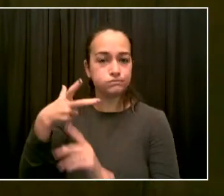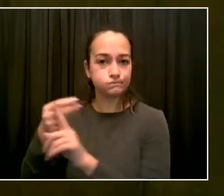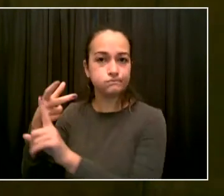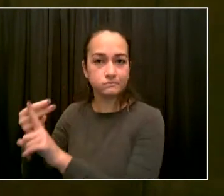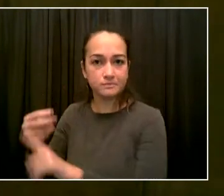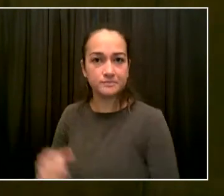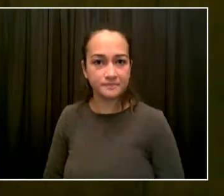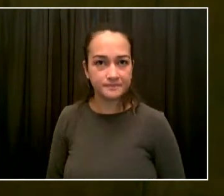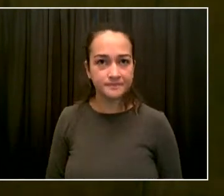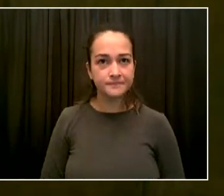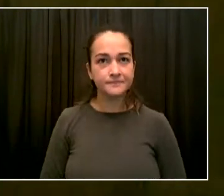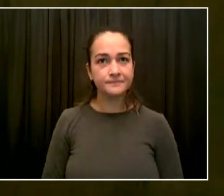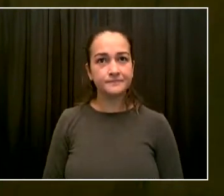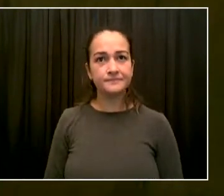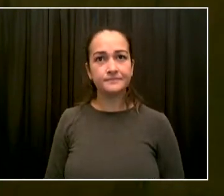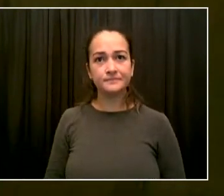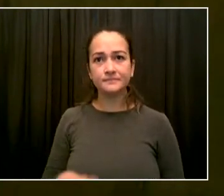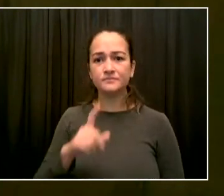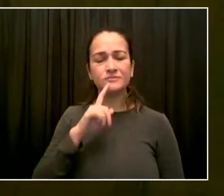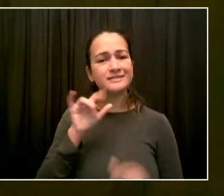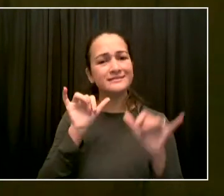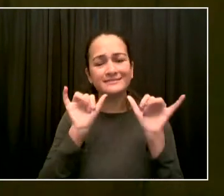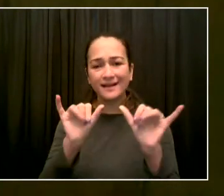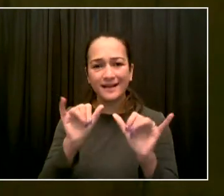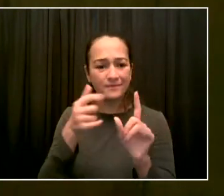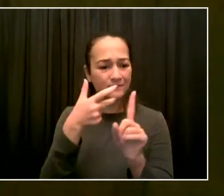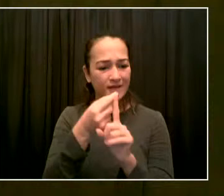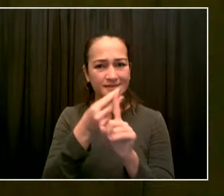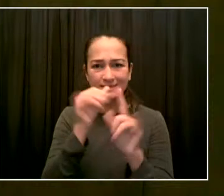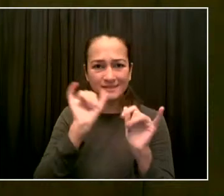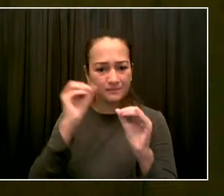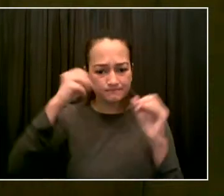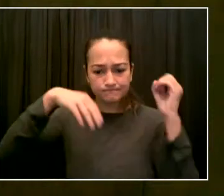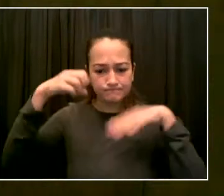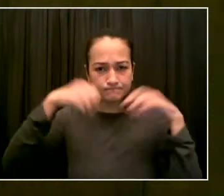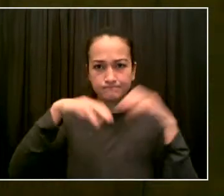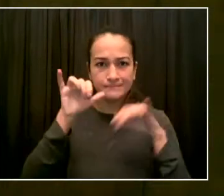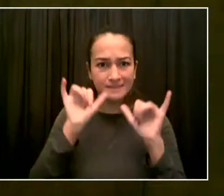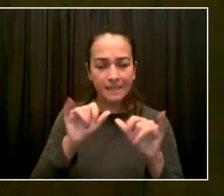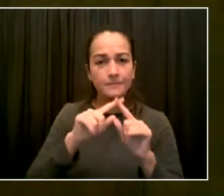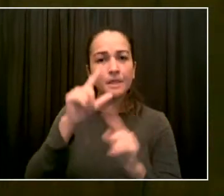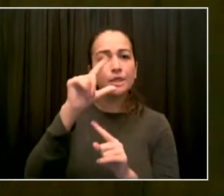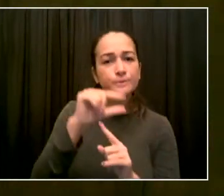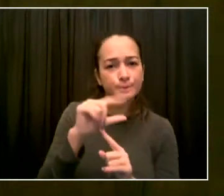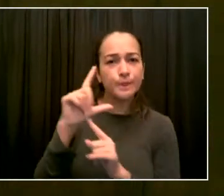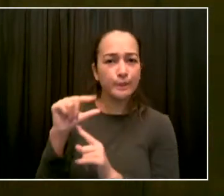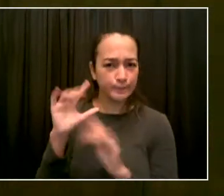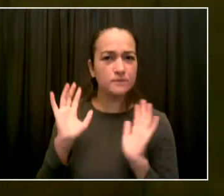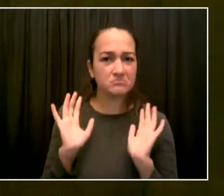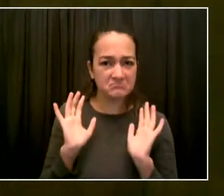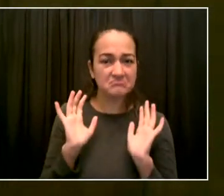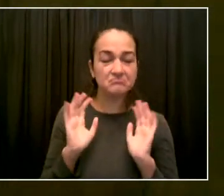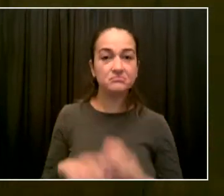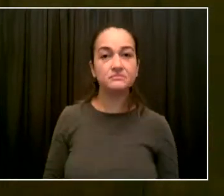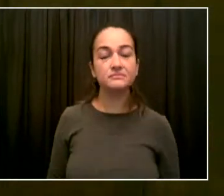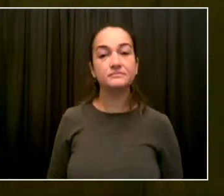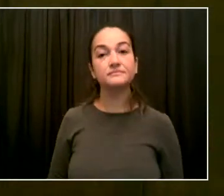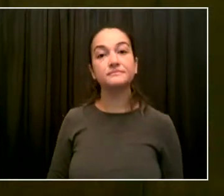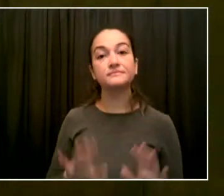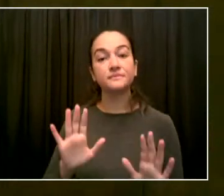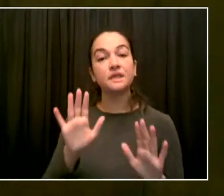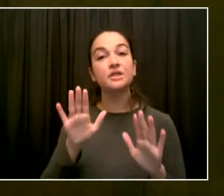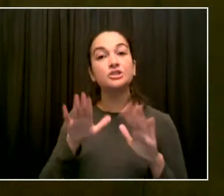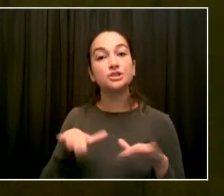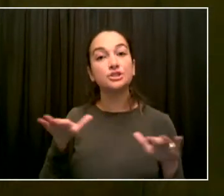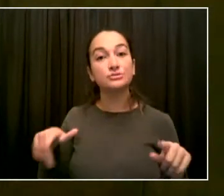general, the body is well set up when you're young for developing immunity more so than for the older people. So